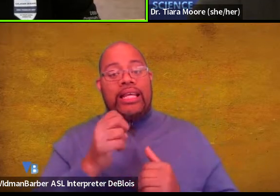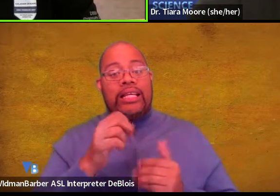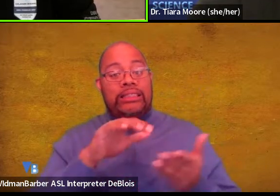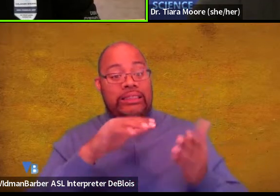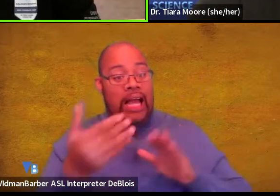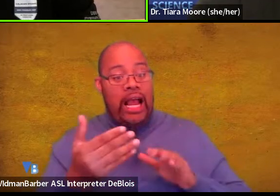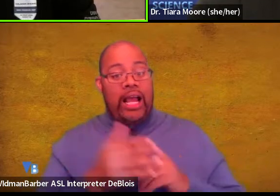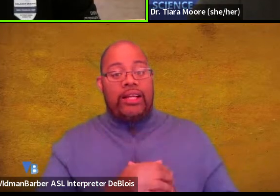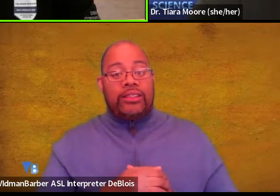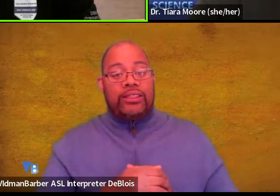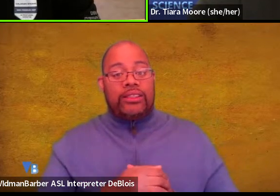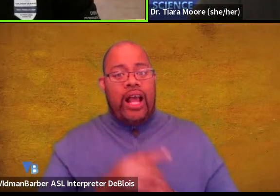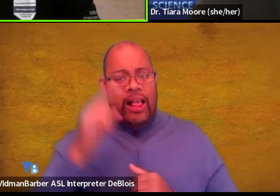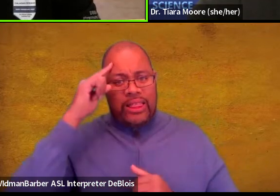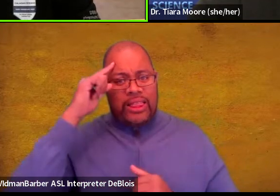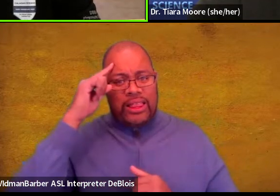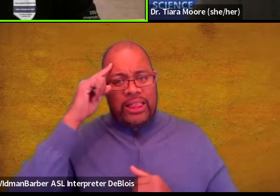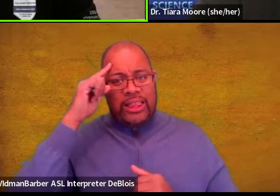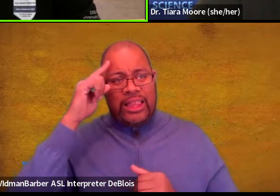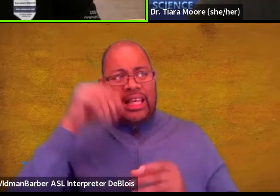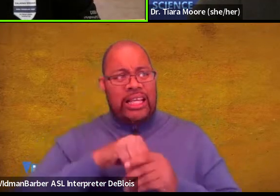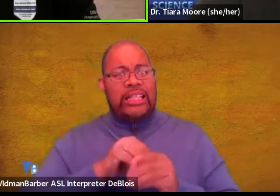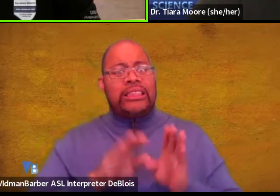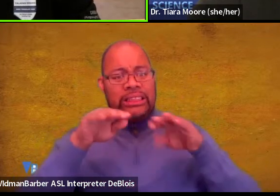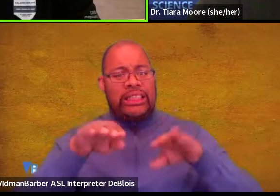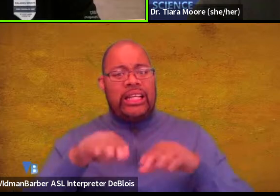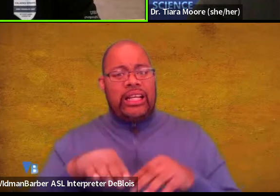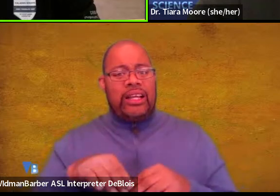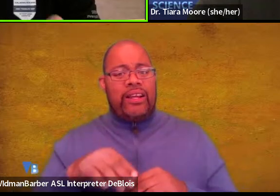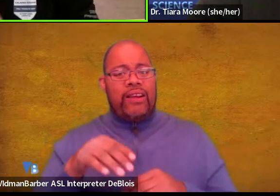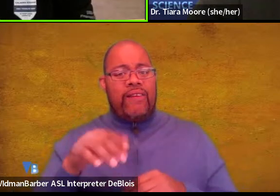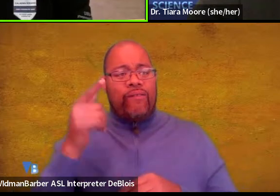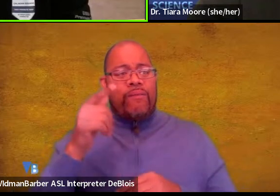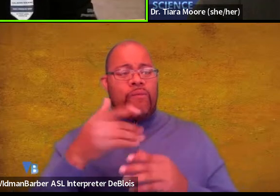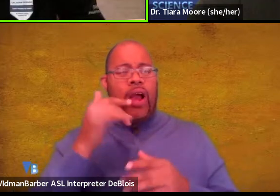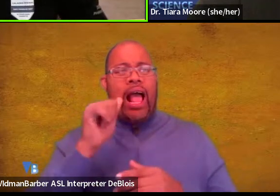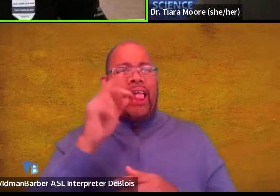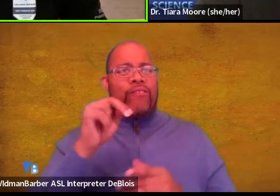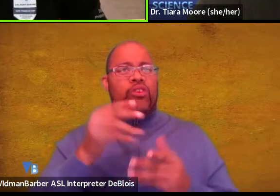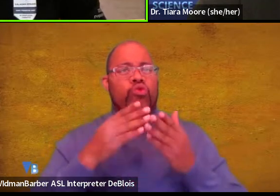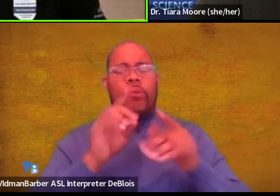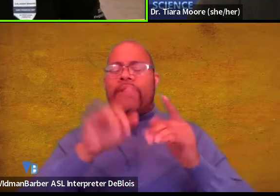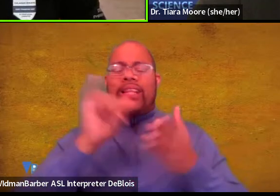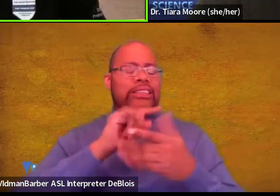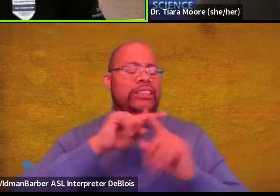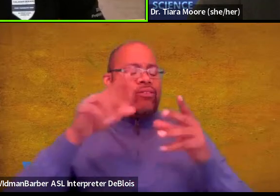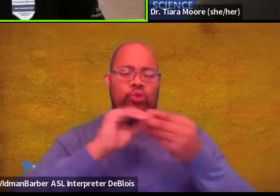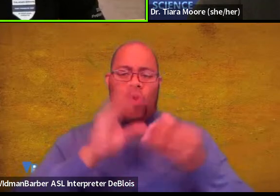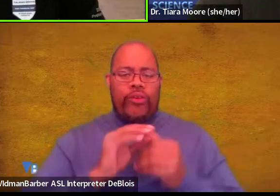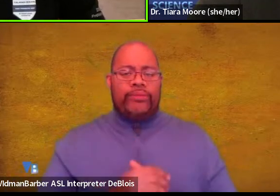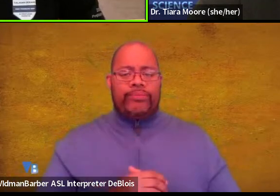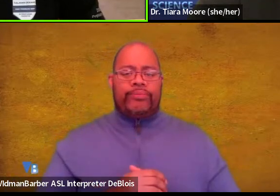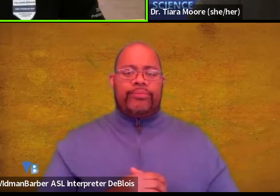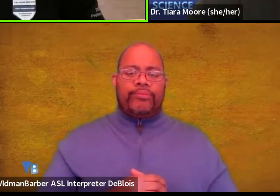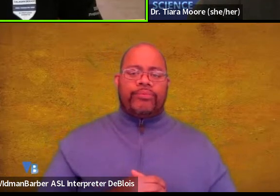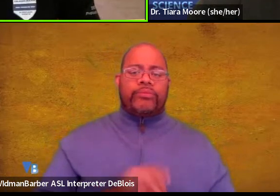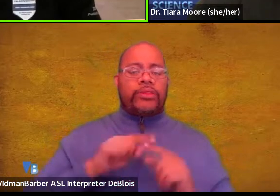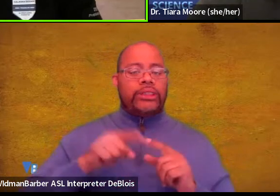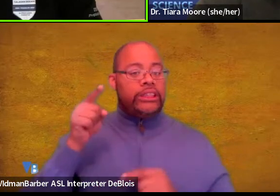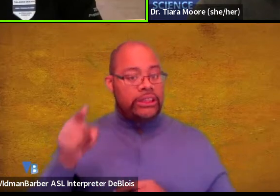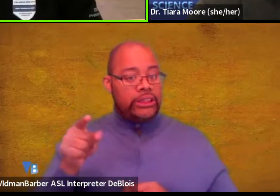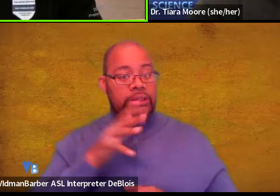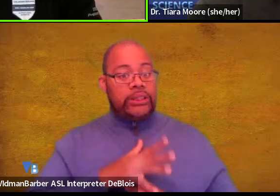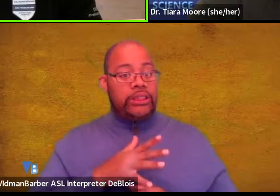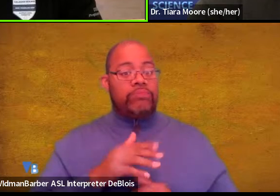passed away, I think, at sea for an Alvin cruise, but that's a different story. But